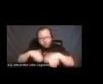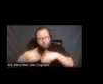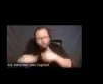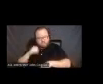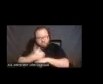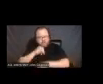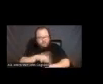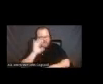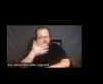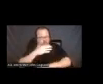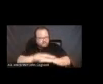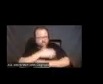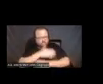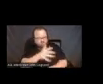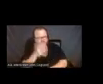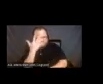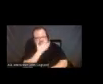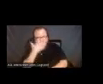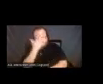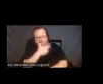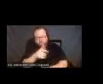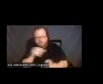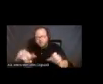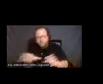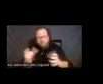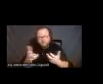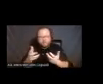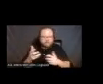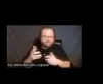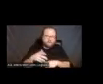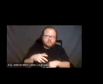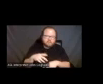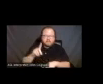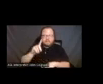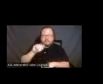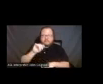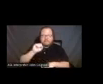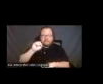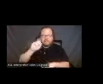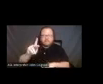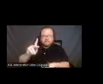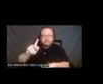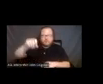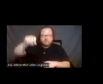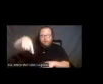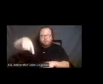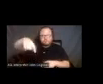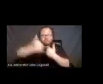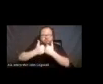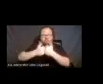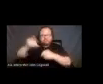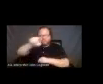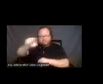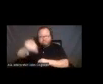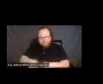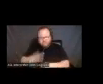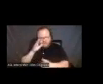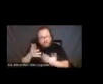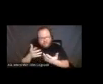our table, and you could just do the disc drop game with people who come by to say hi and just give out flyers.